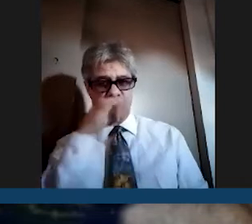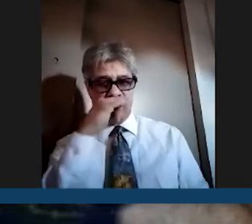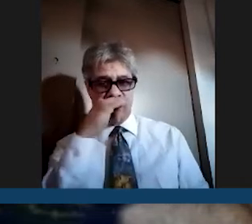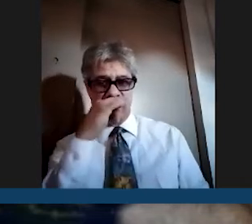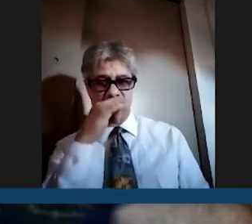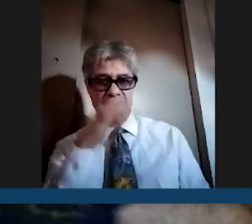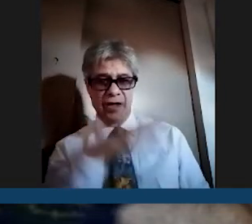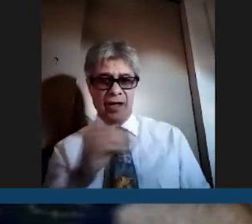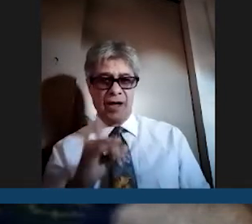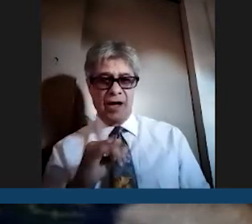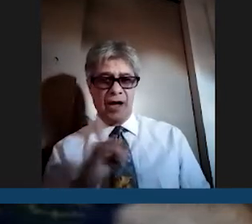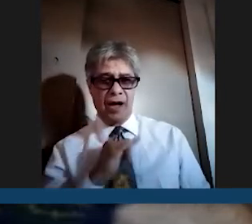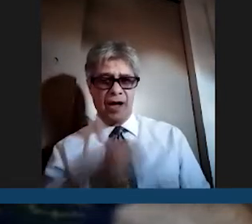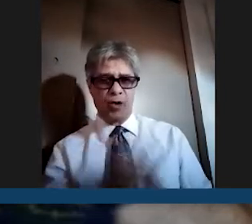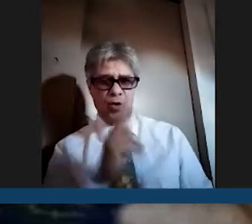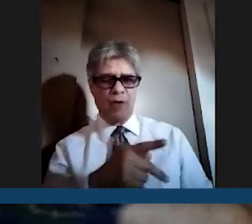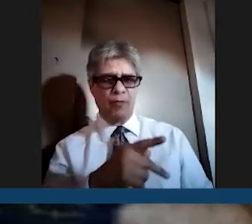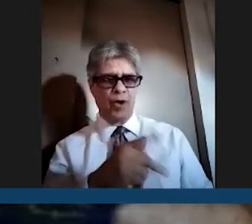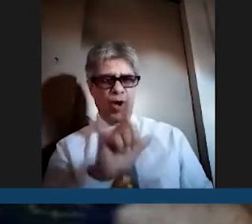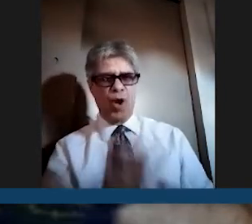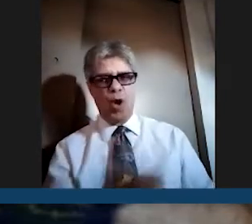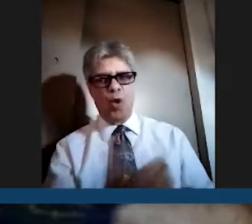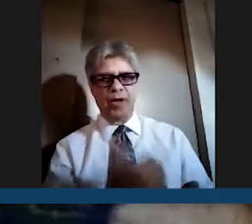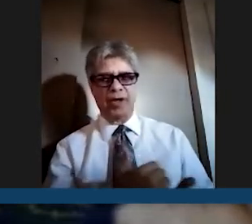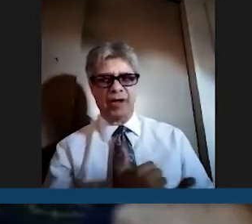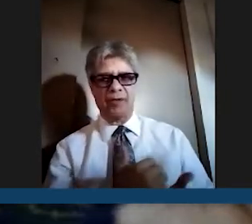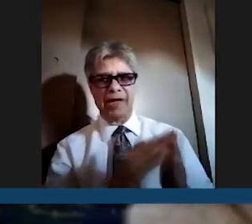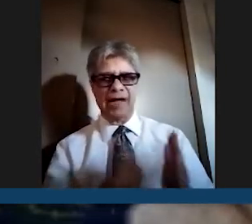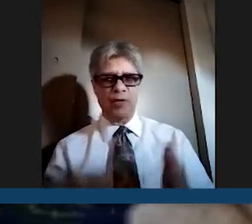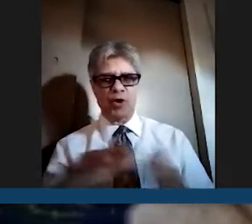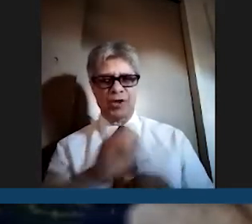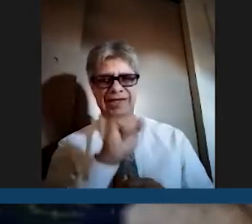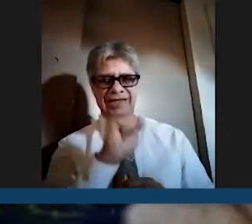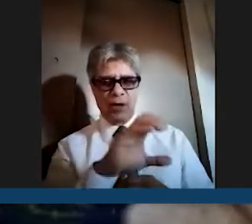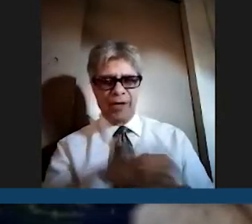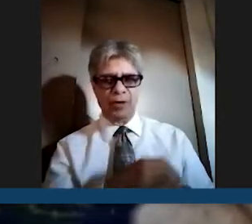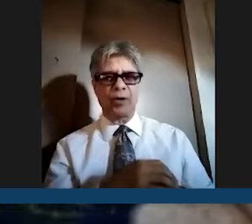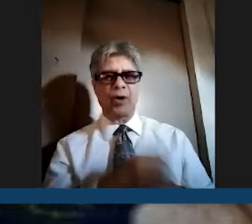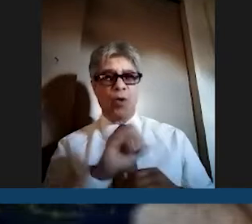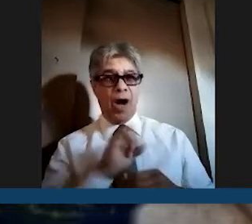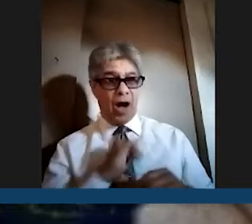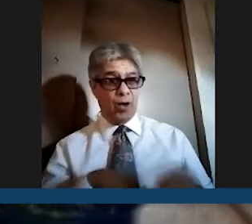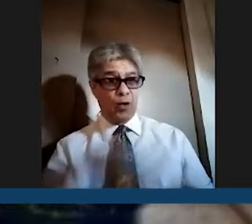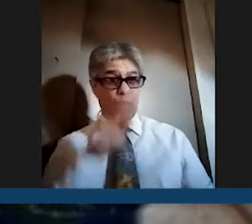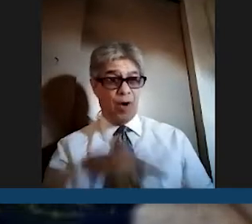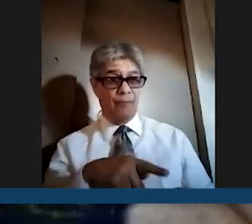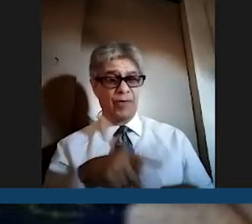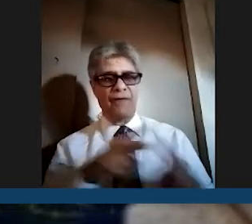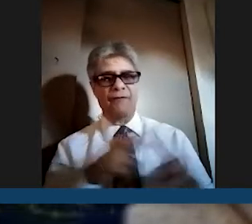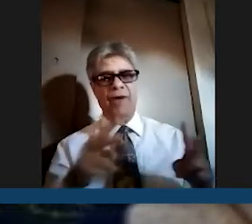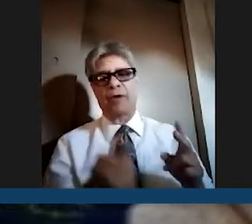grew up in a low-income neighborhood in Sacramento. So where I grew up, there's very little resources, right?